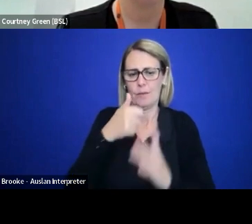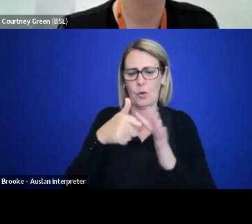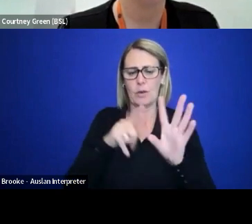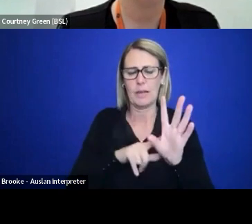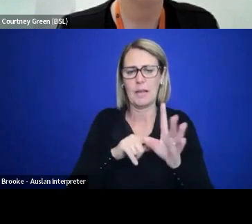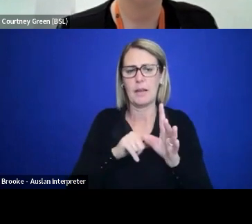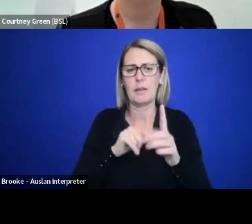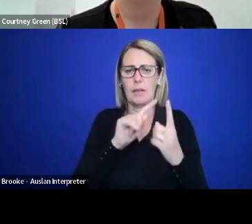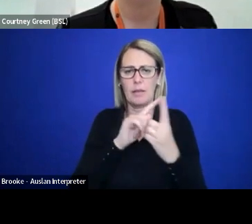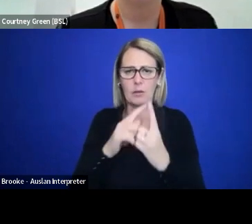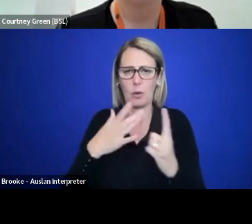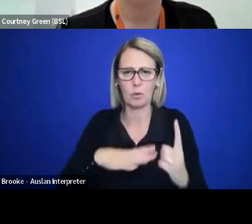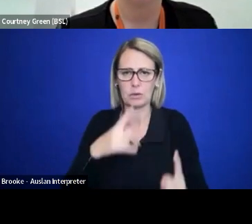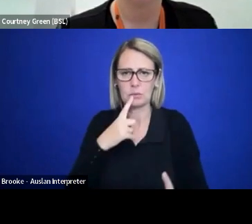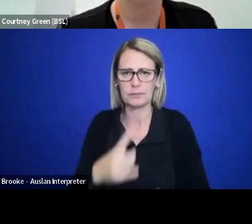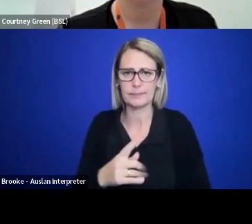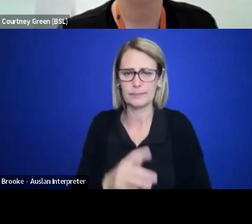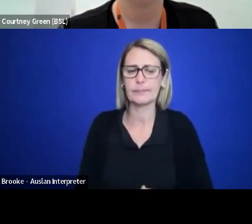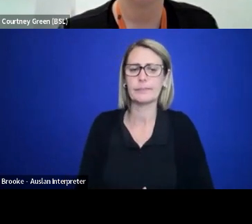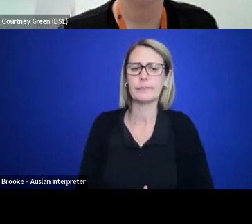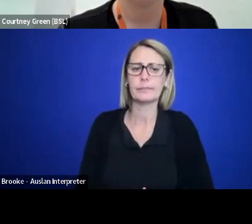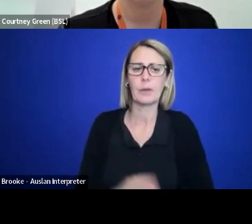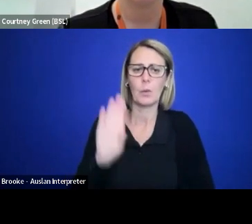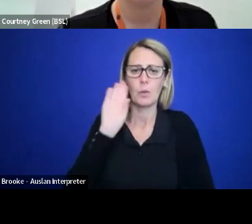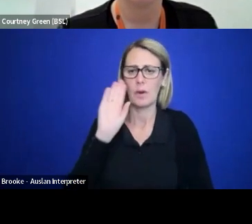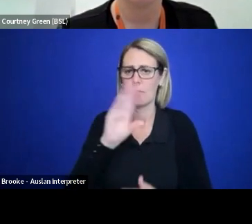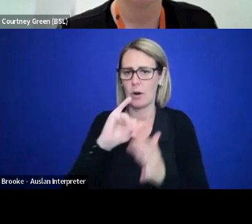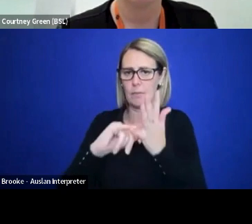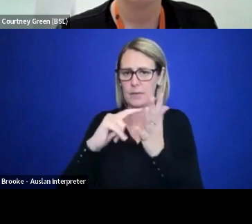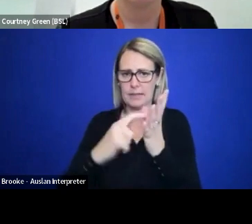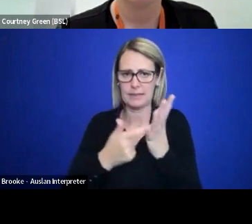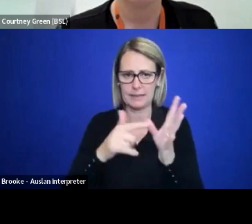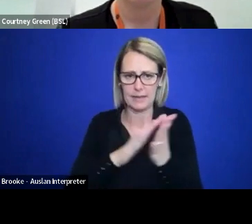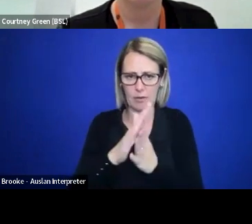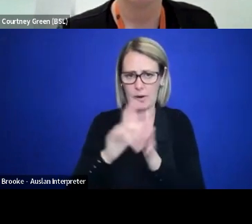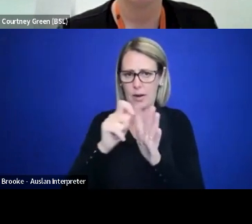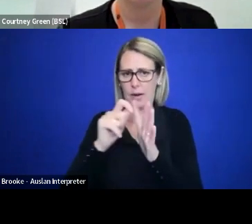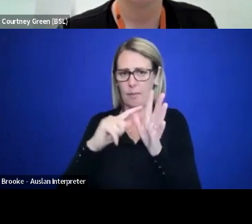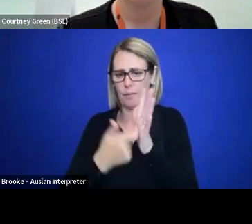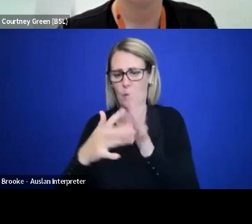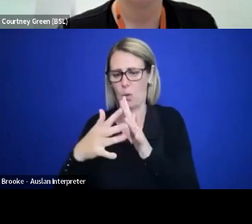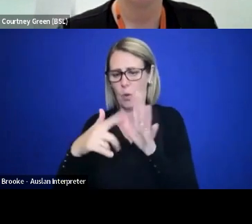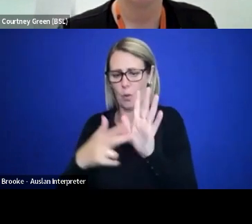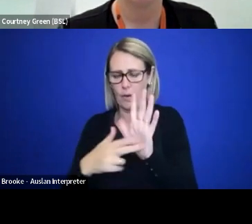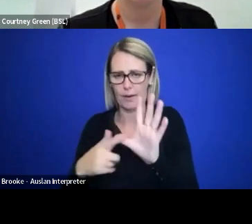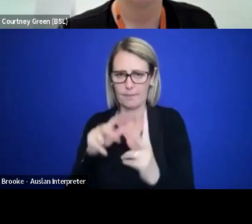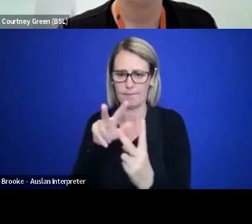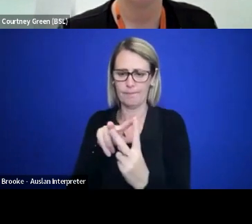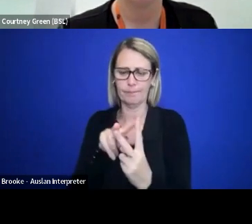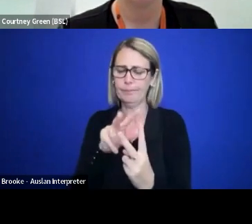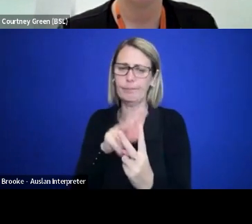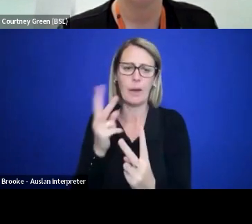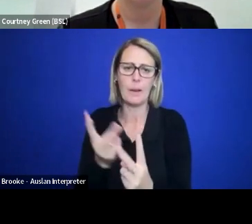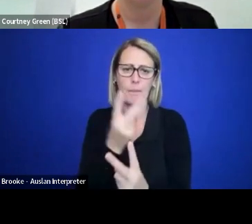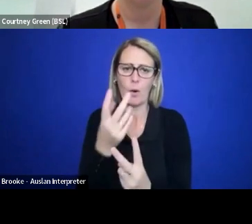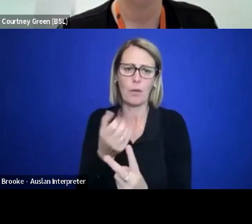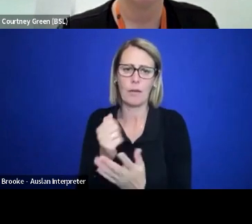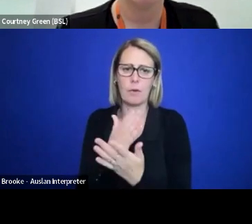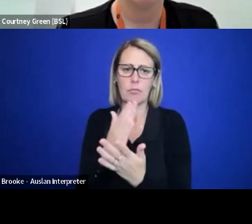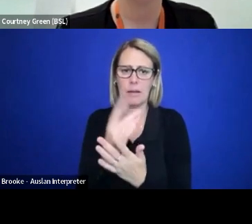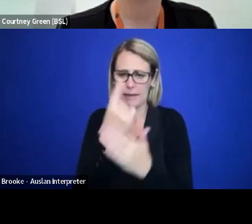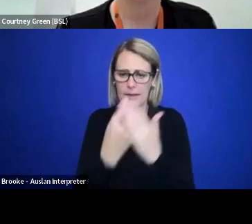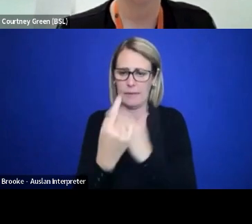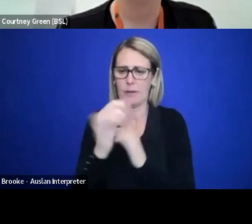is that, we've heard from Sarah and Pawana, and they both have very, very